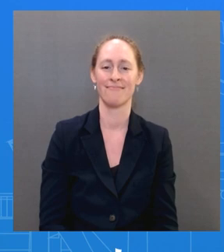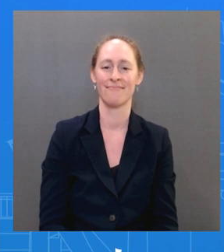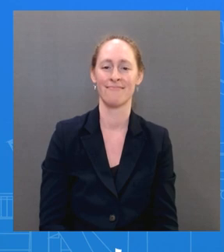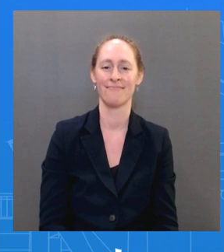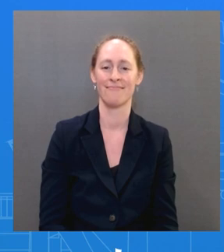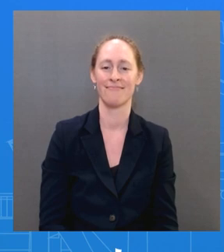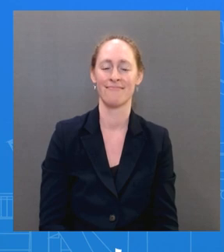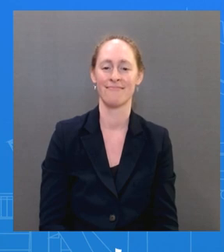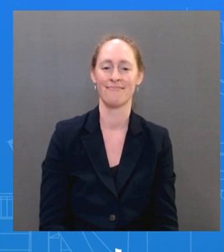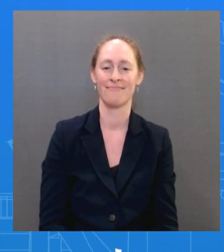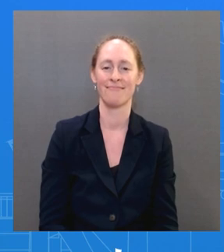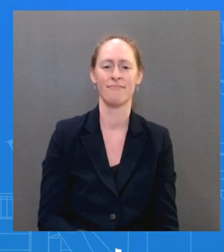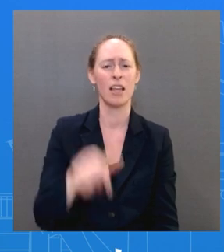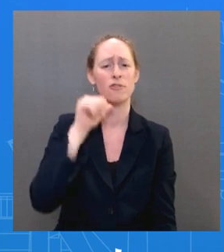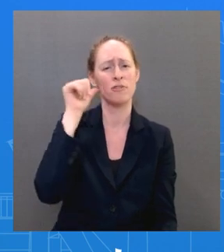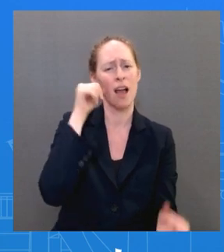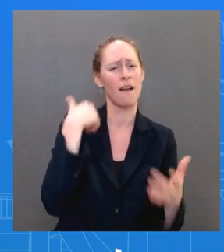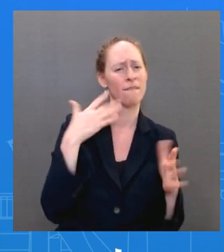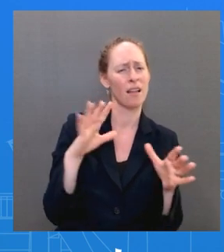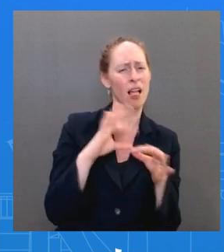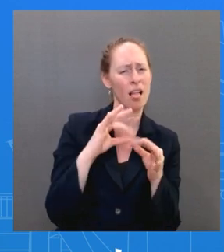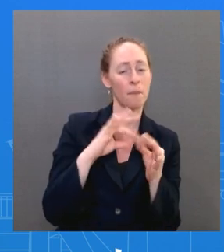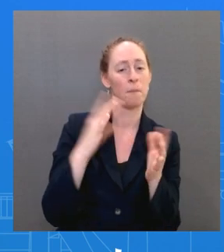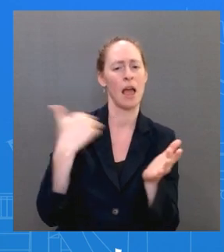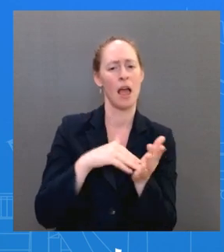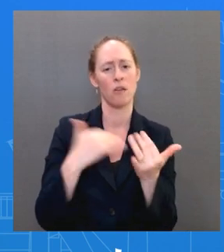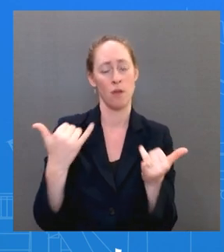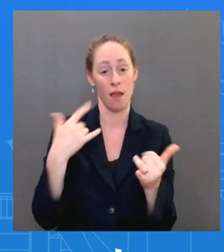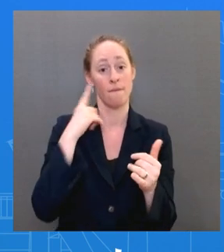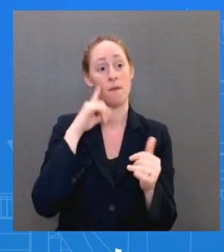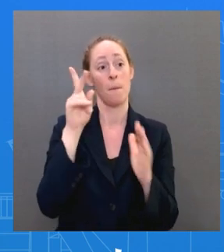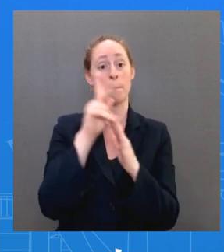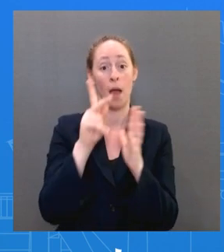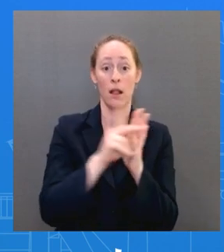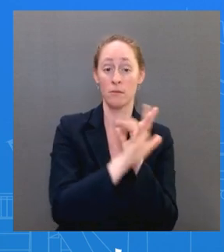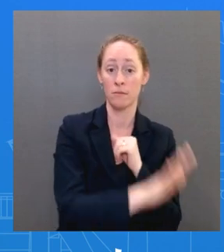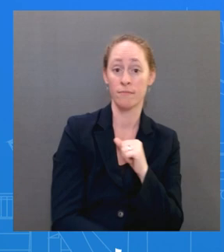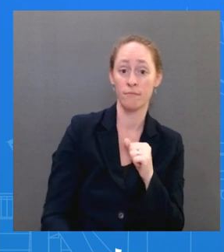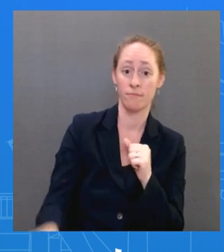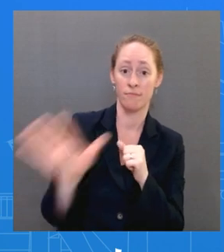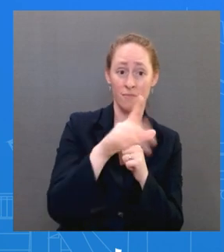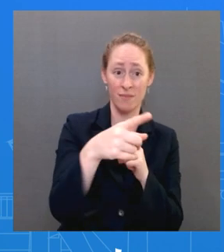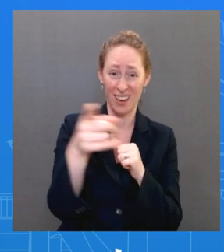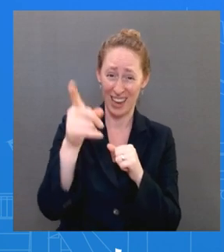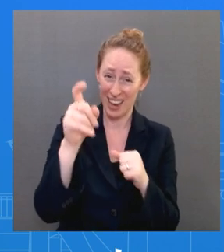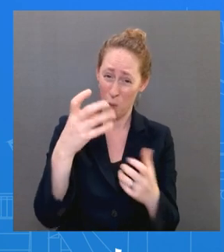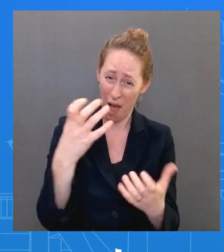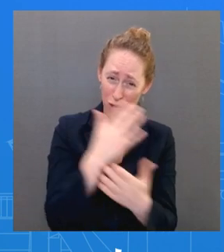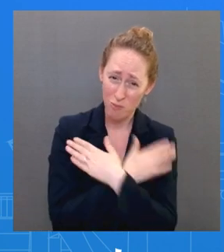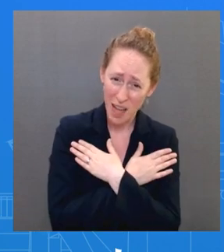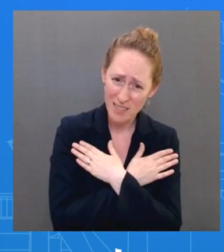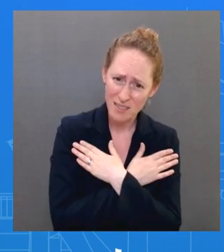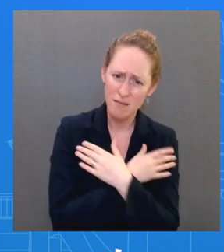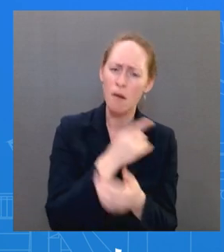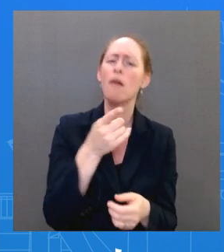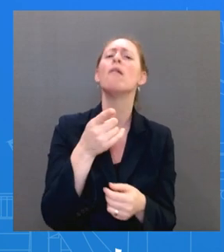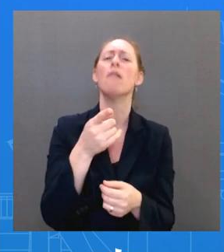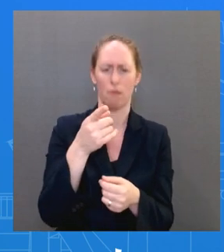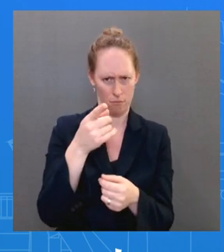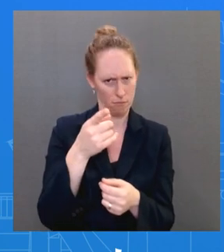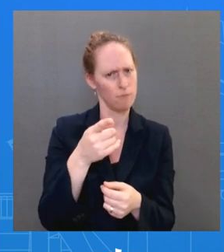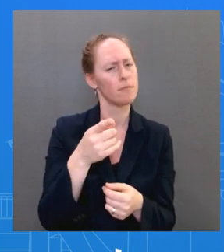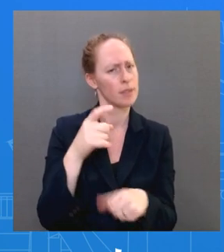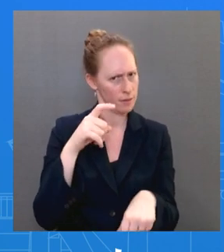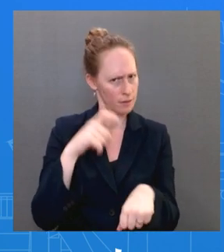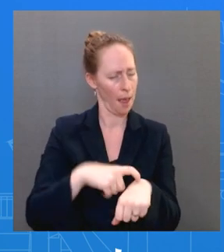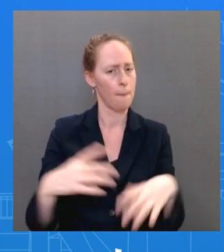think it's important as a physician for people to get rest, people to be able to get time off. But the president right now feels well enough to continue